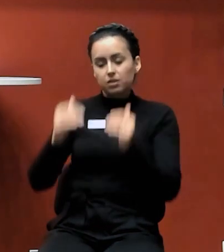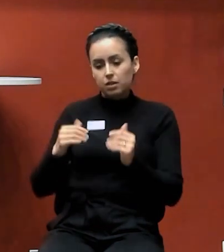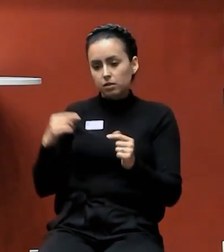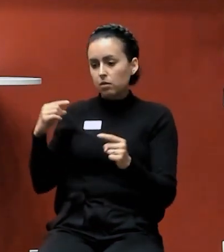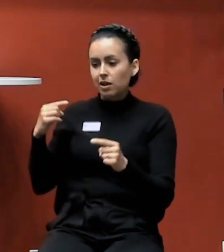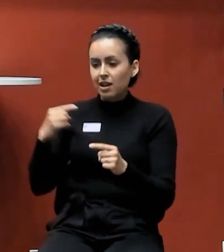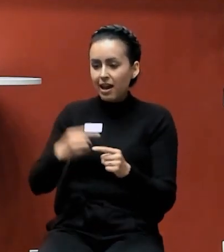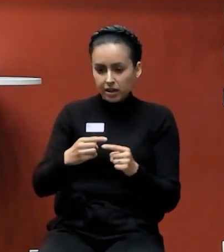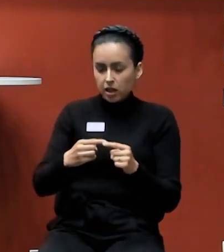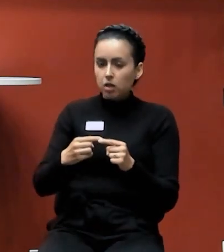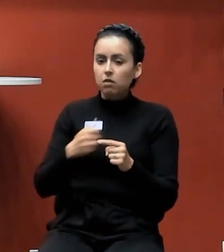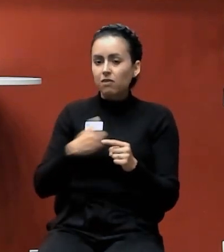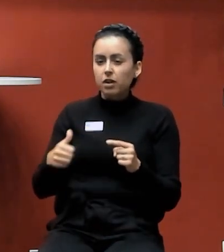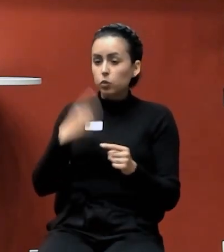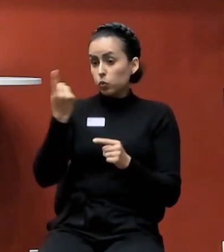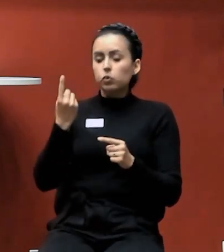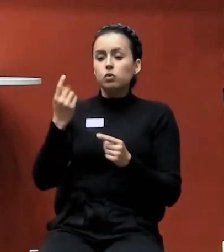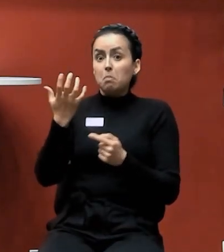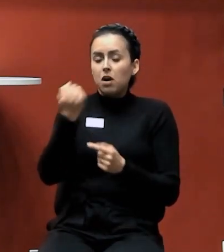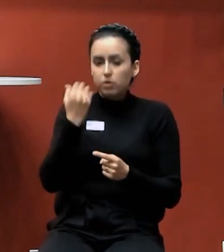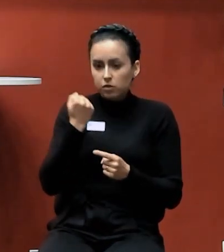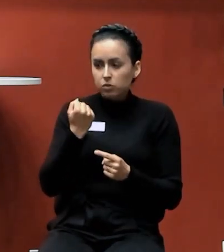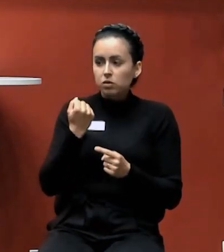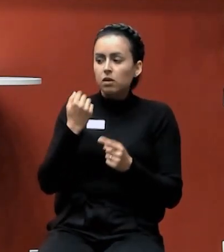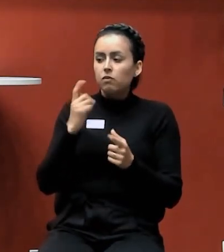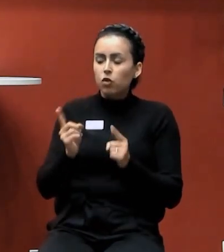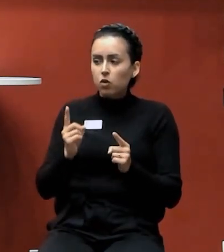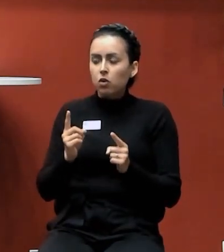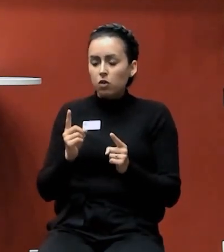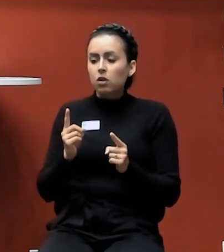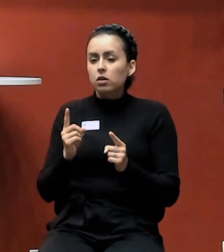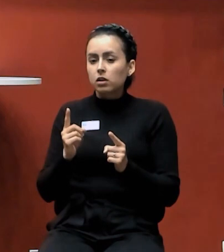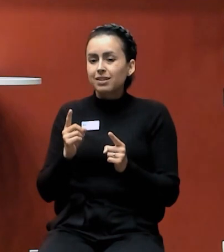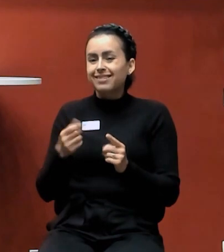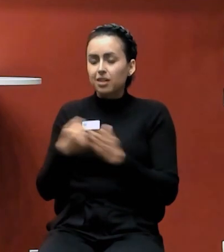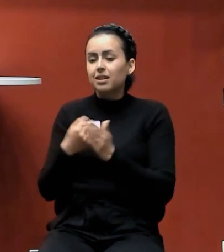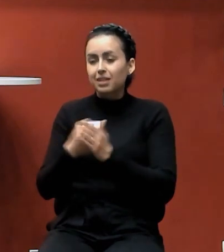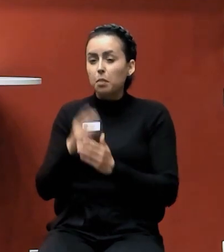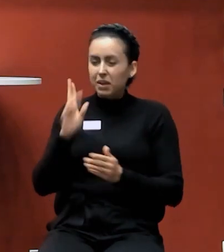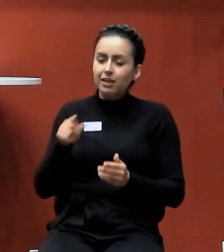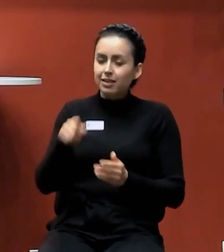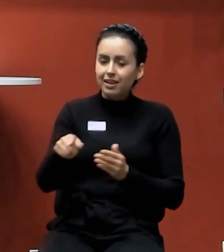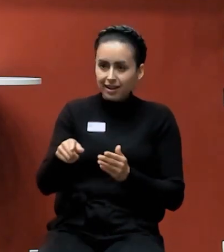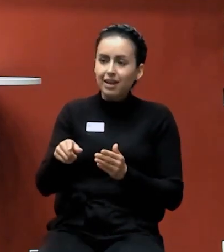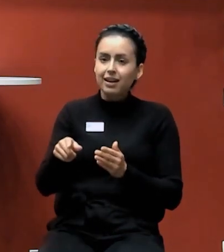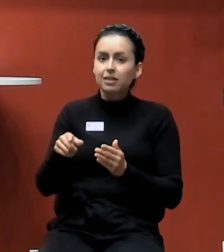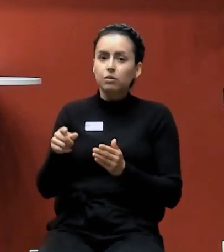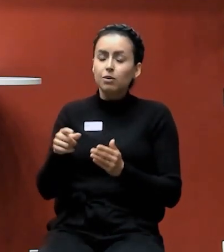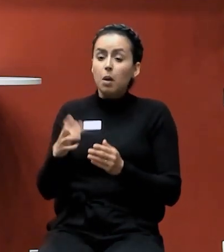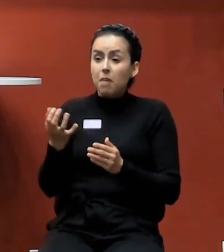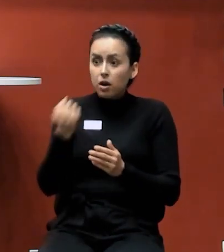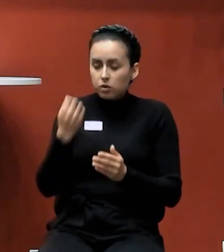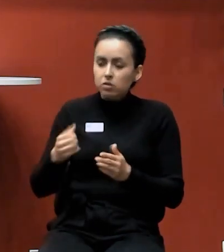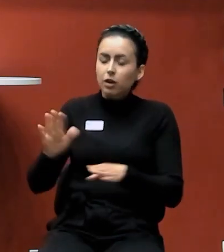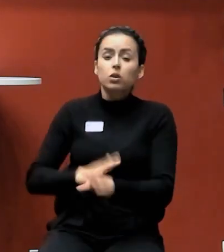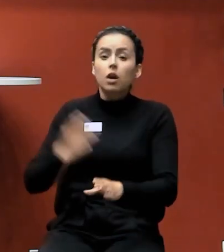one shot. Yes, they've called you in a sympathetic vote, but use that chance to leave a mileage so that like they